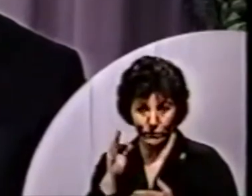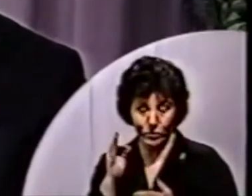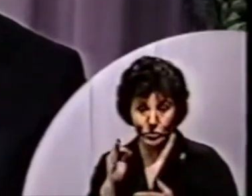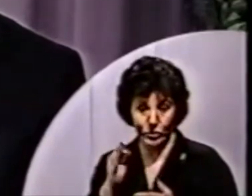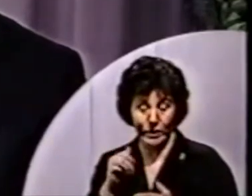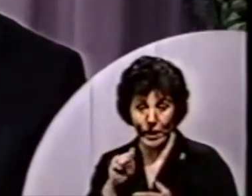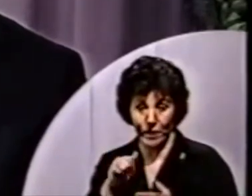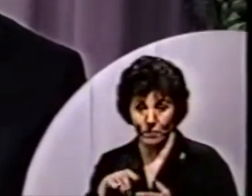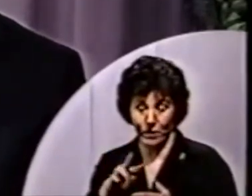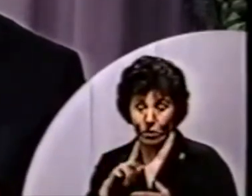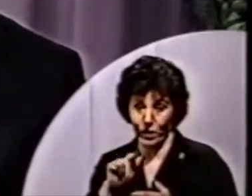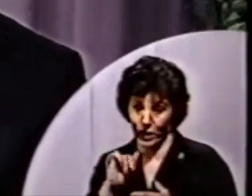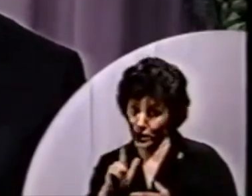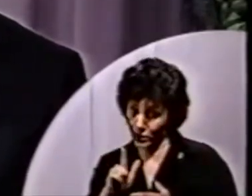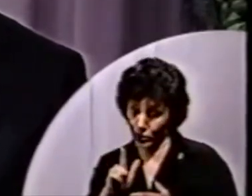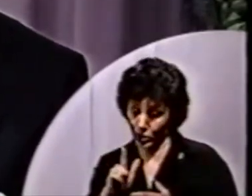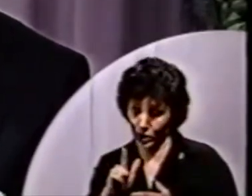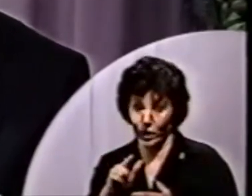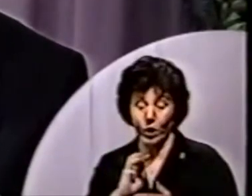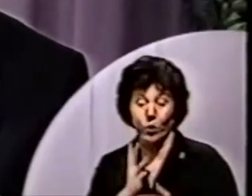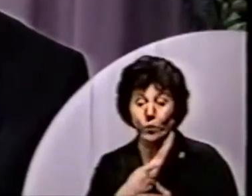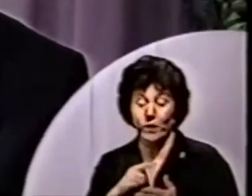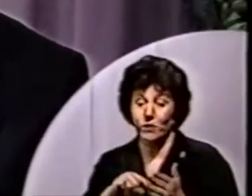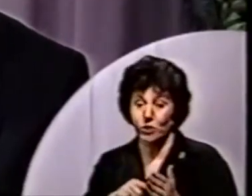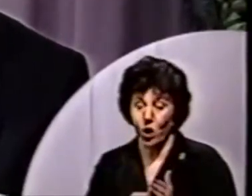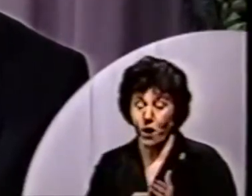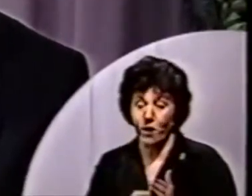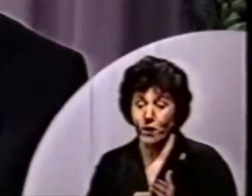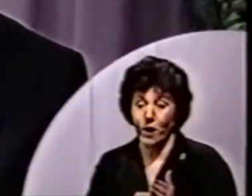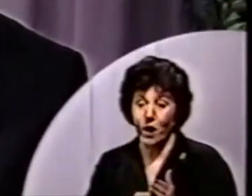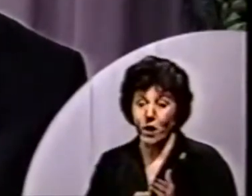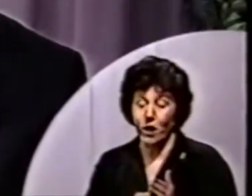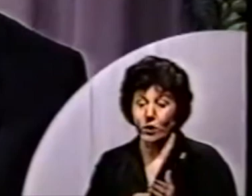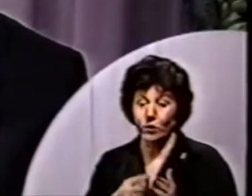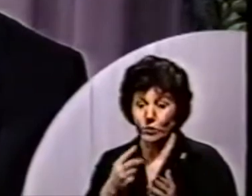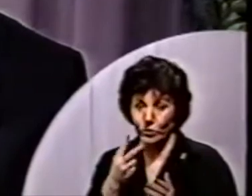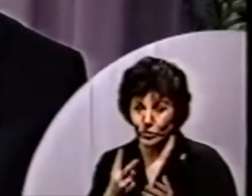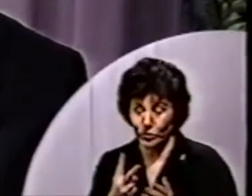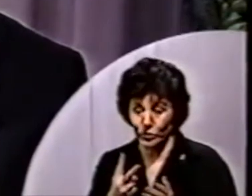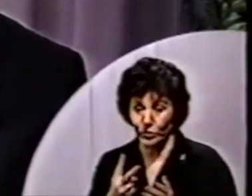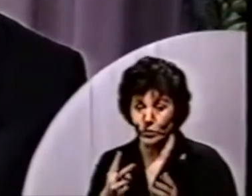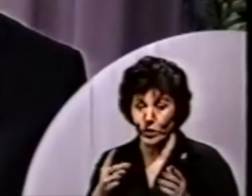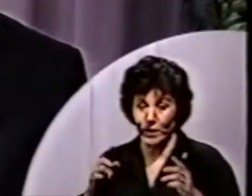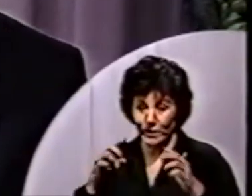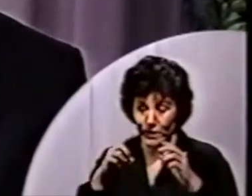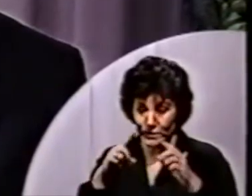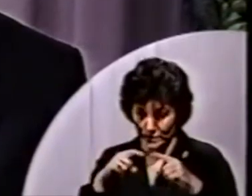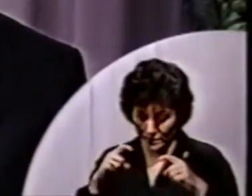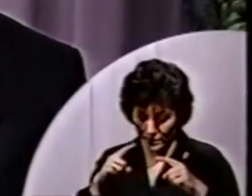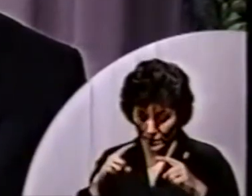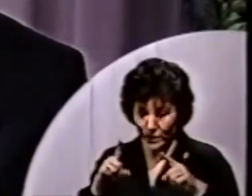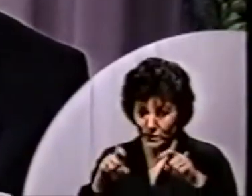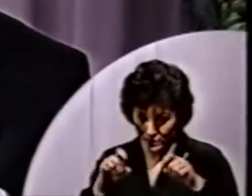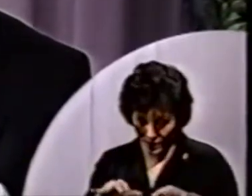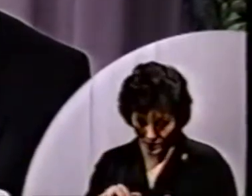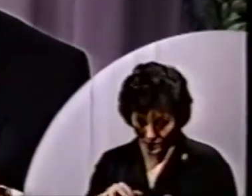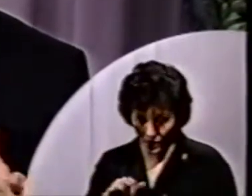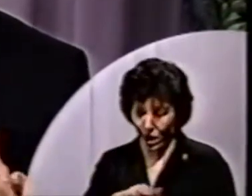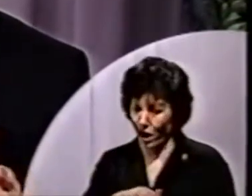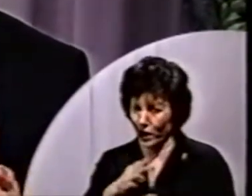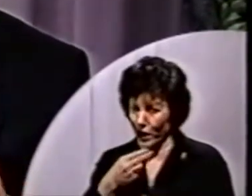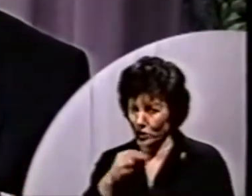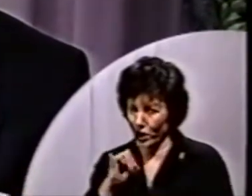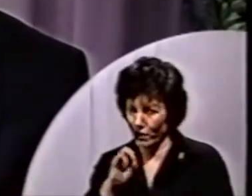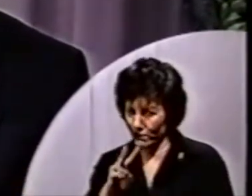starting in April next year, we'll be starting phase two testing of HIV vaccines. Where we've